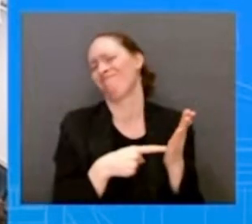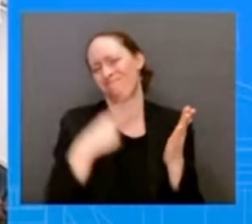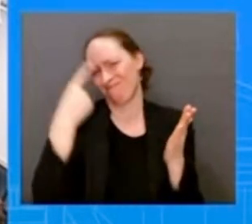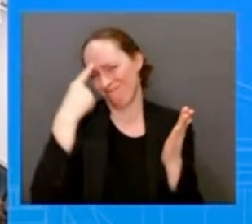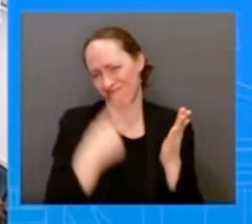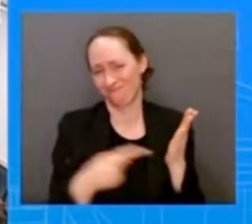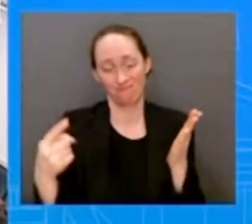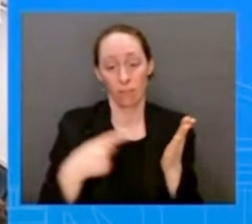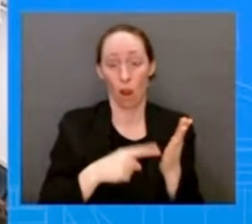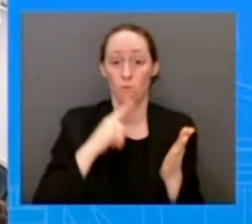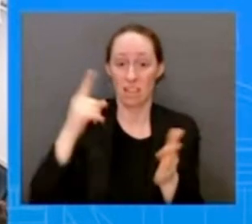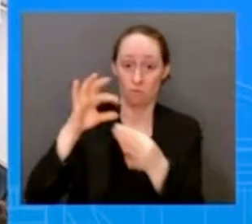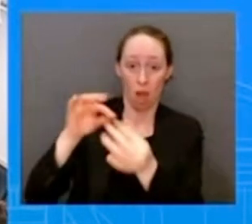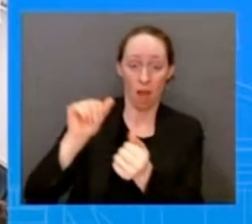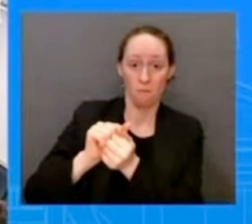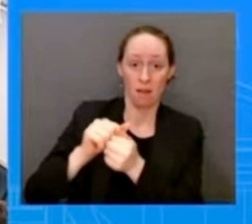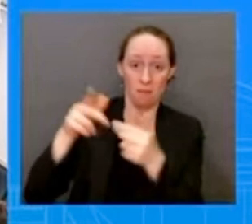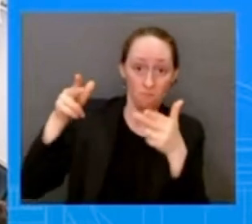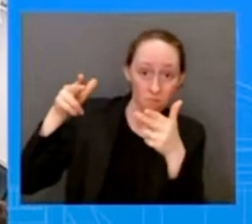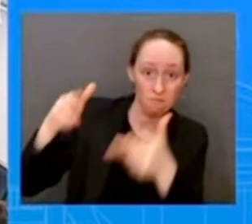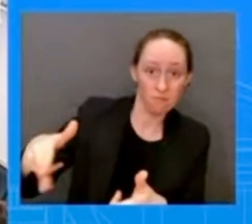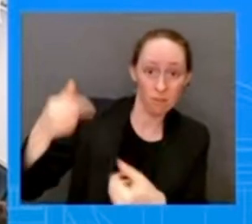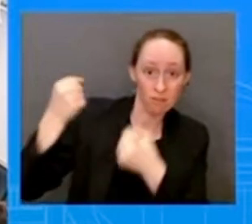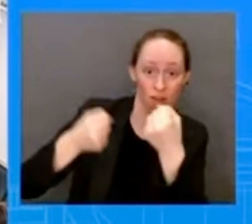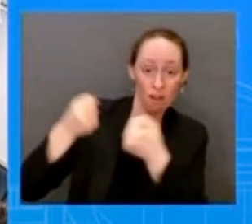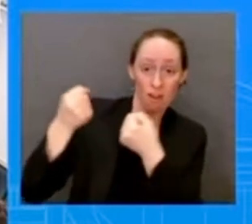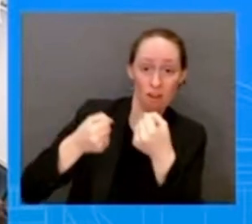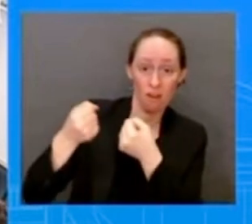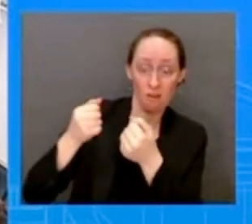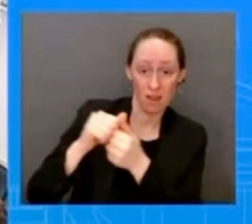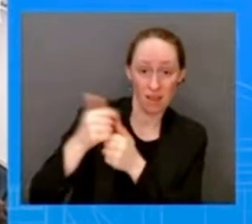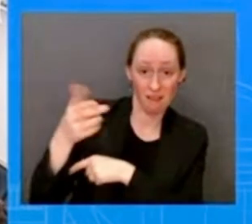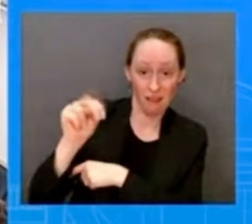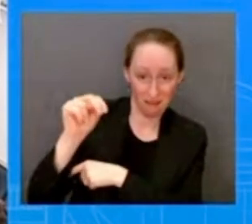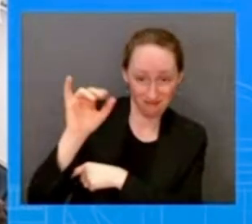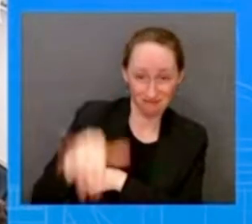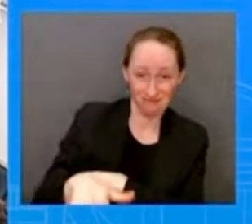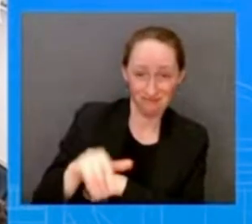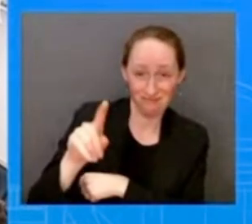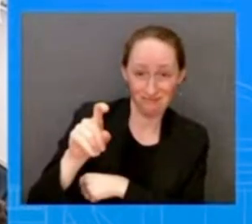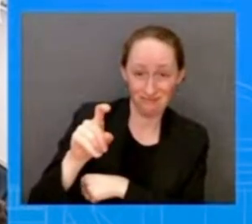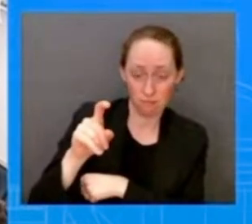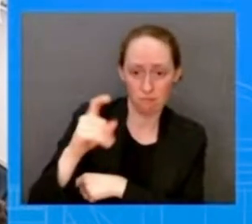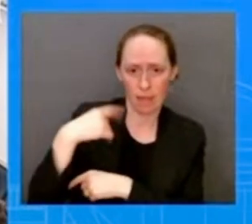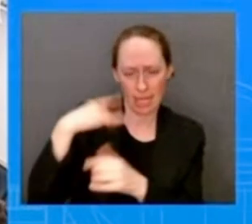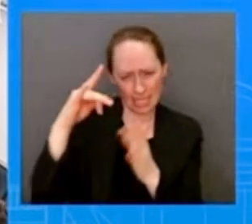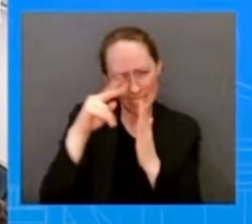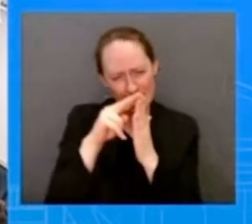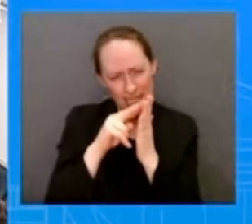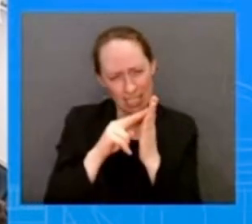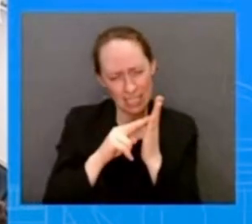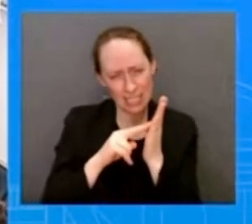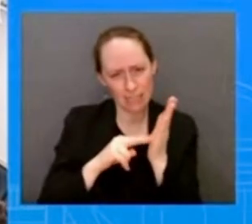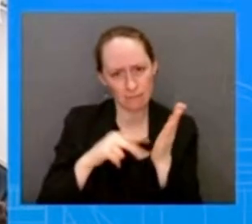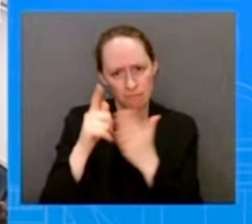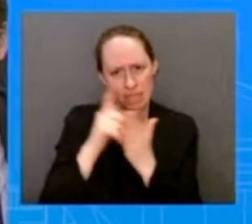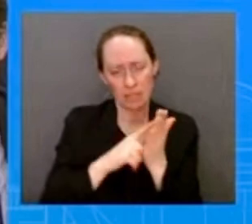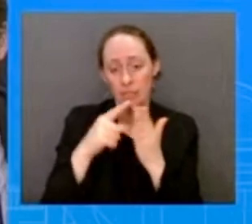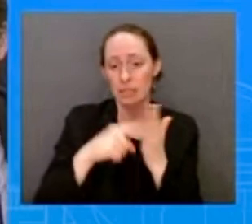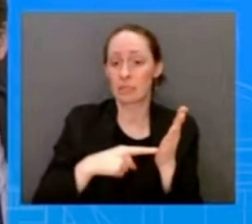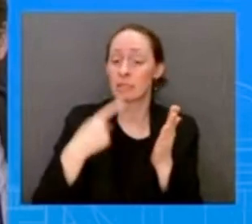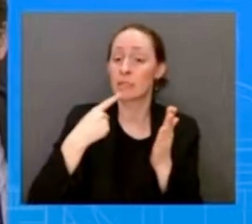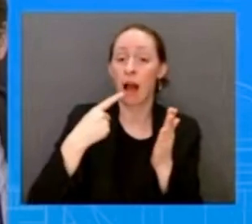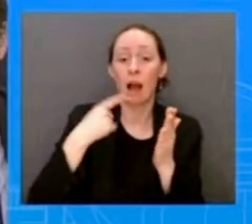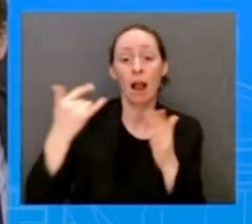would be sent by lowering the mandatory minimum? I'm looking at the bill, and basically right now the minimum sentence is 7 years